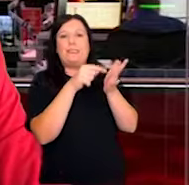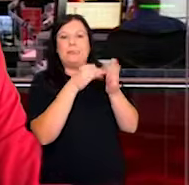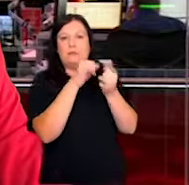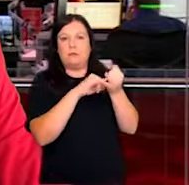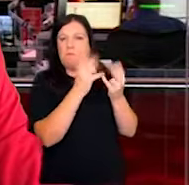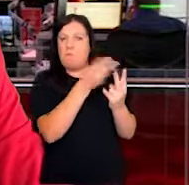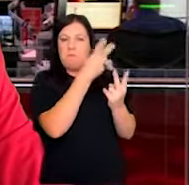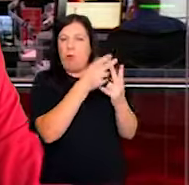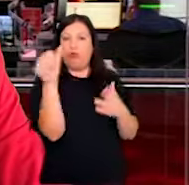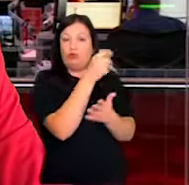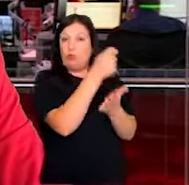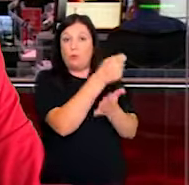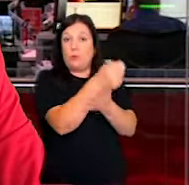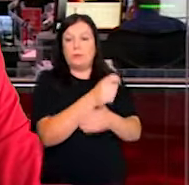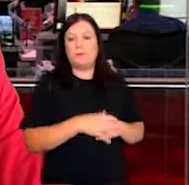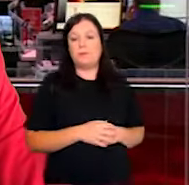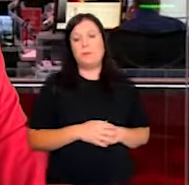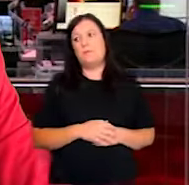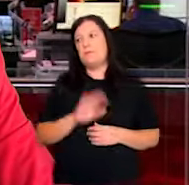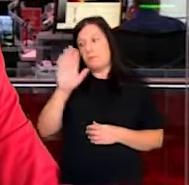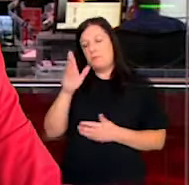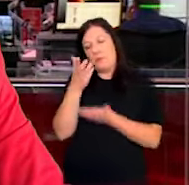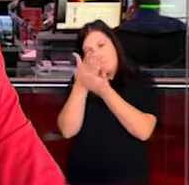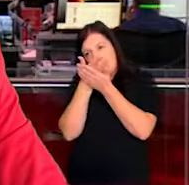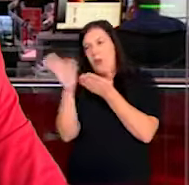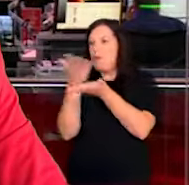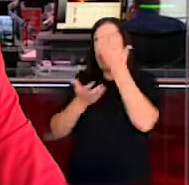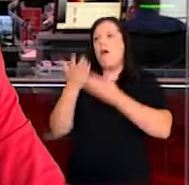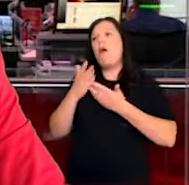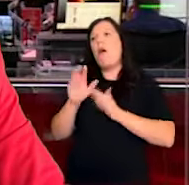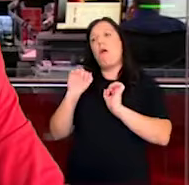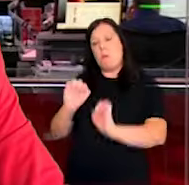Well, Miss Ramsbottom, I think you've made yourself very clear.